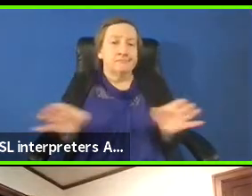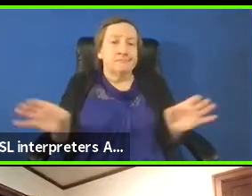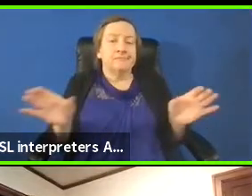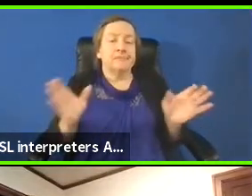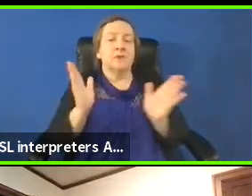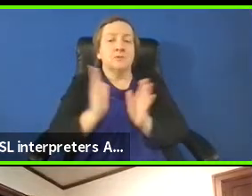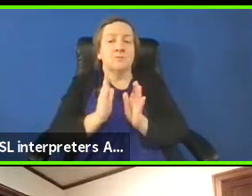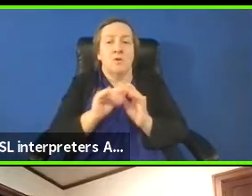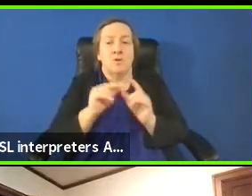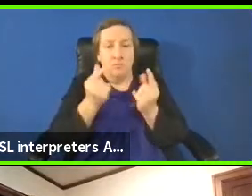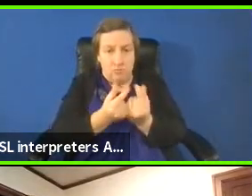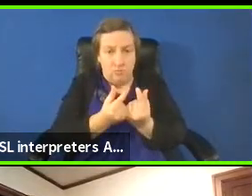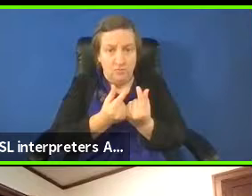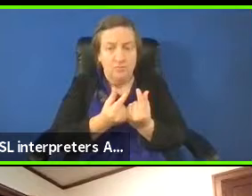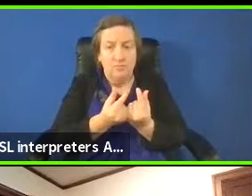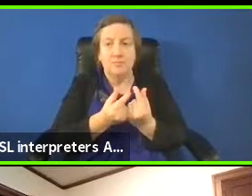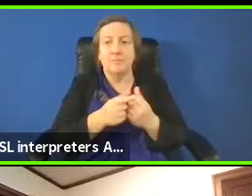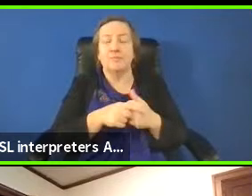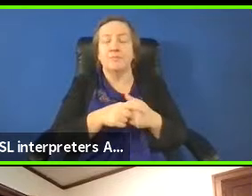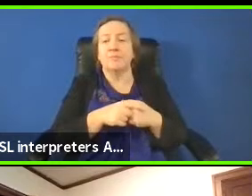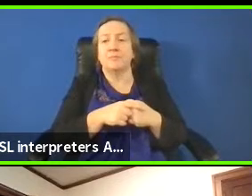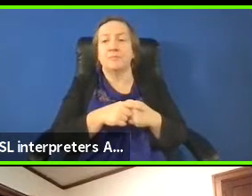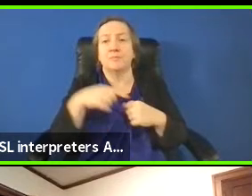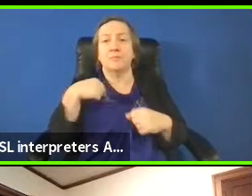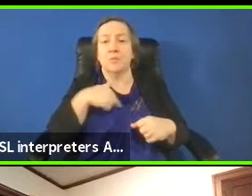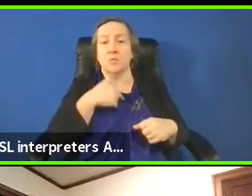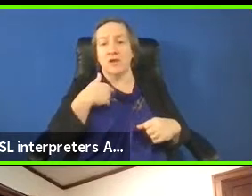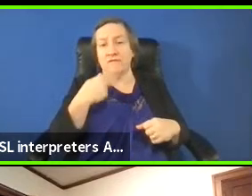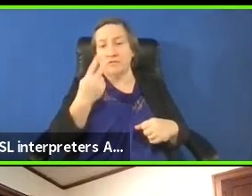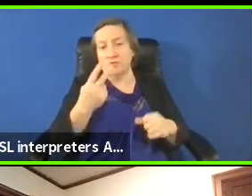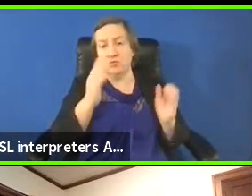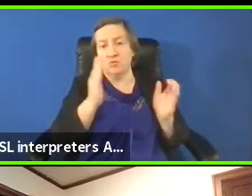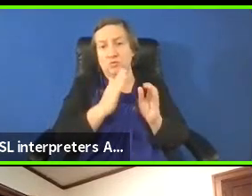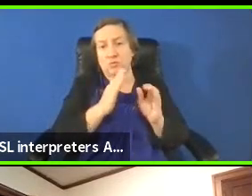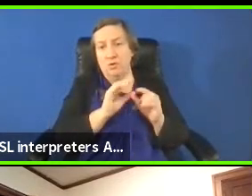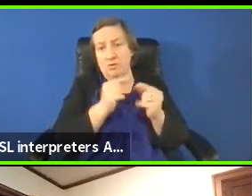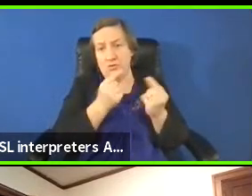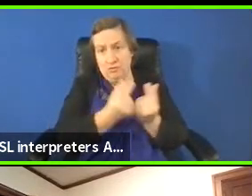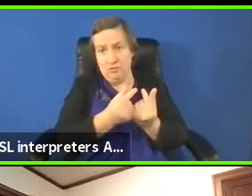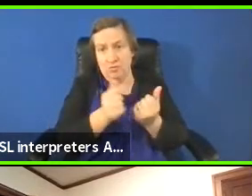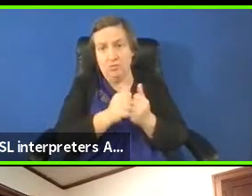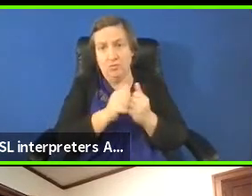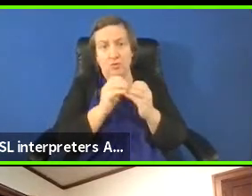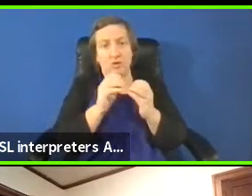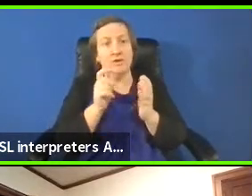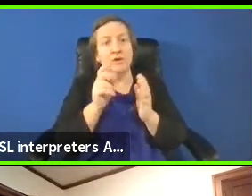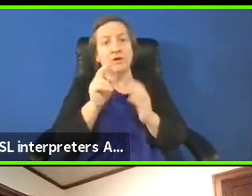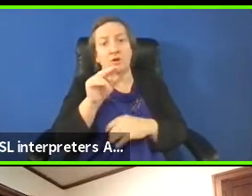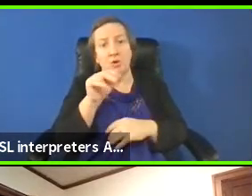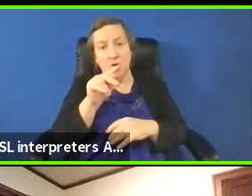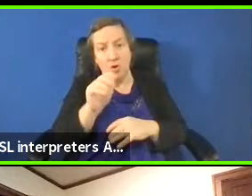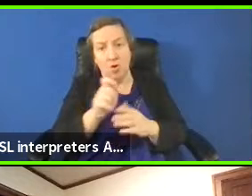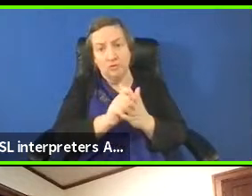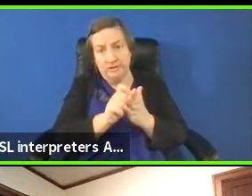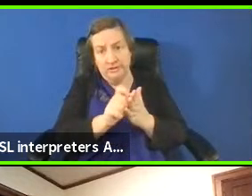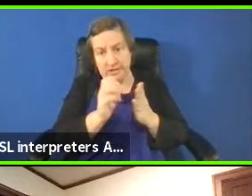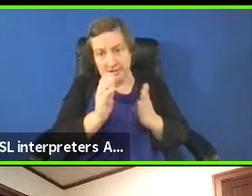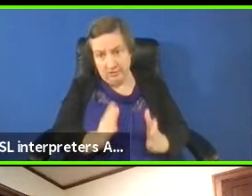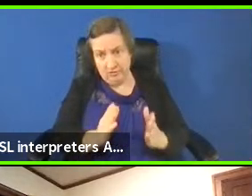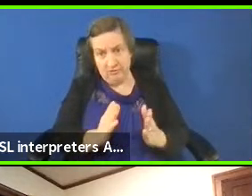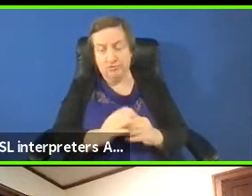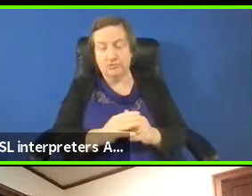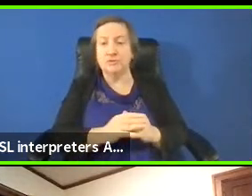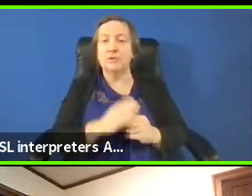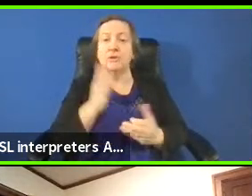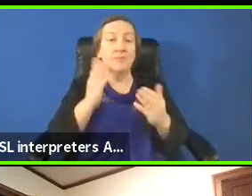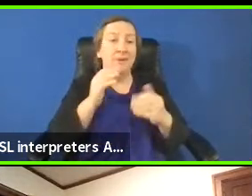small groups? And we have 2 small groups with note takers, and we may